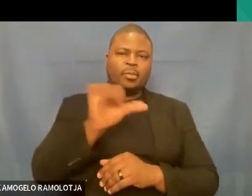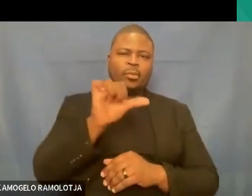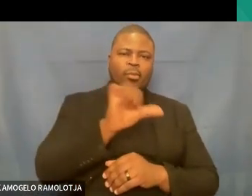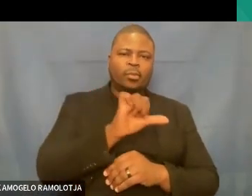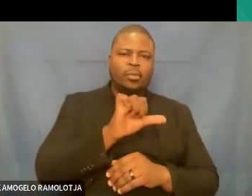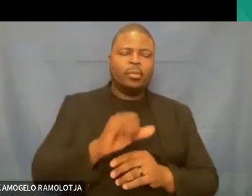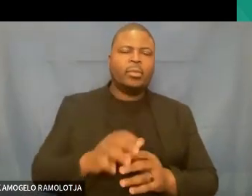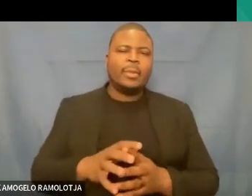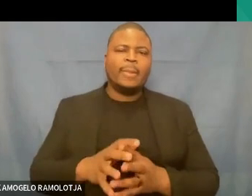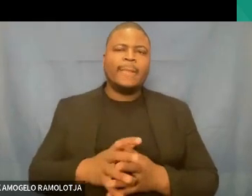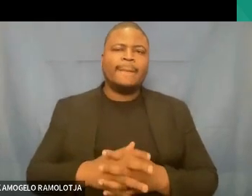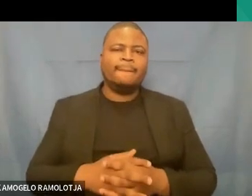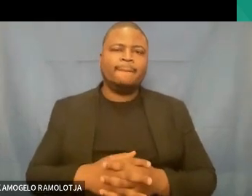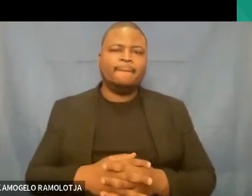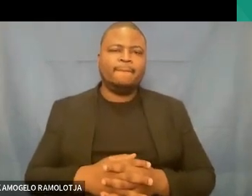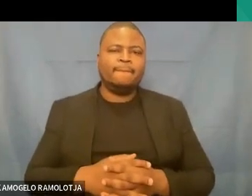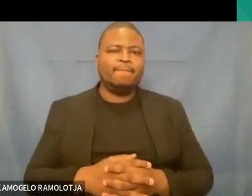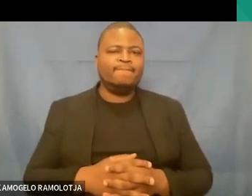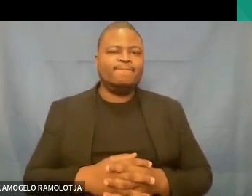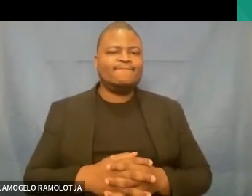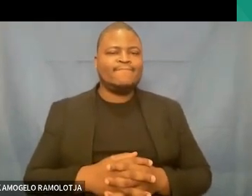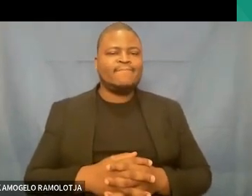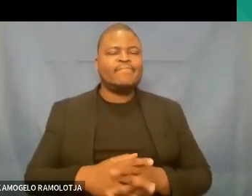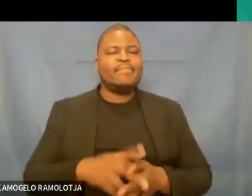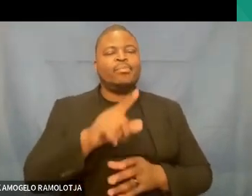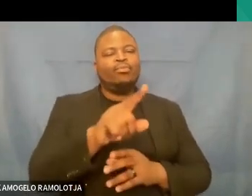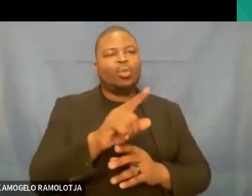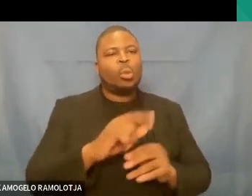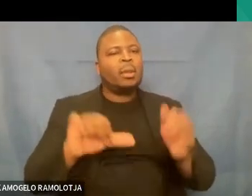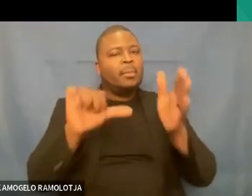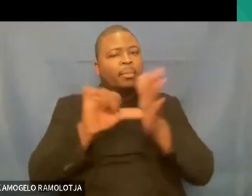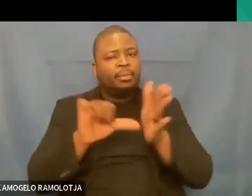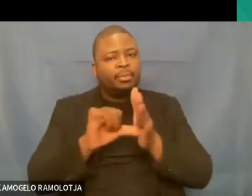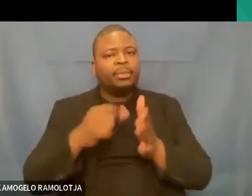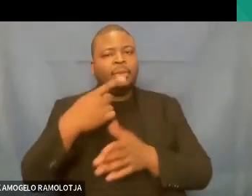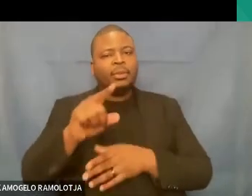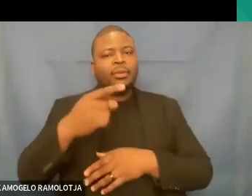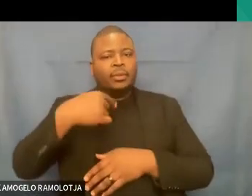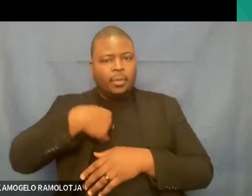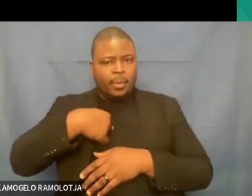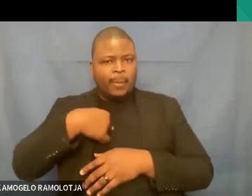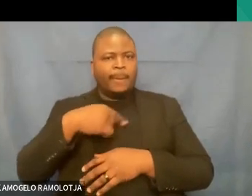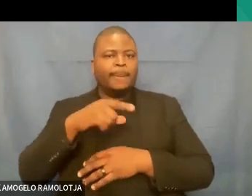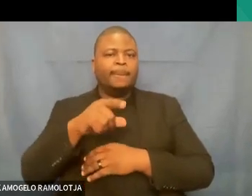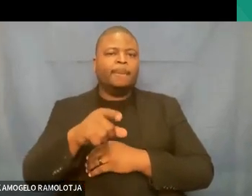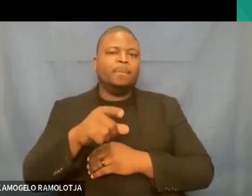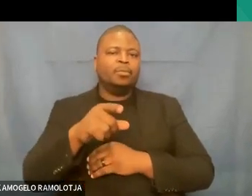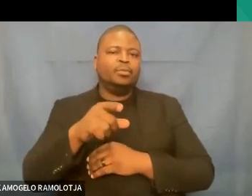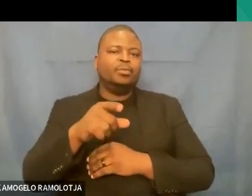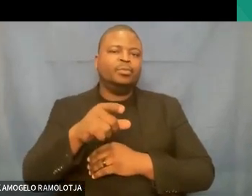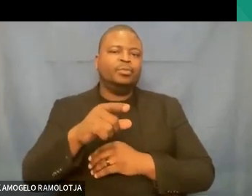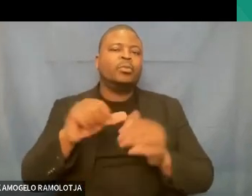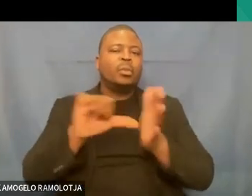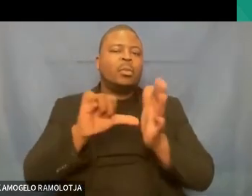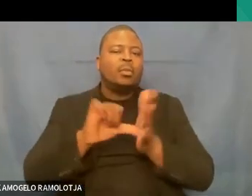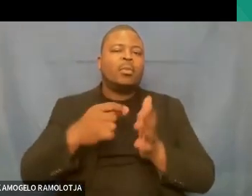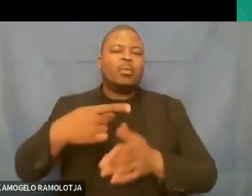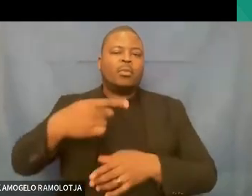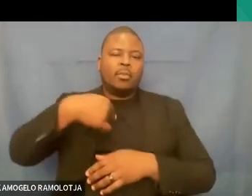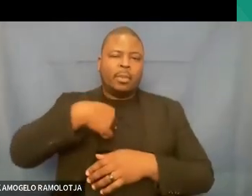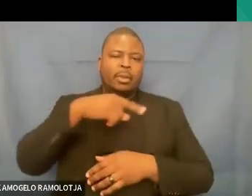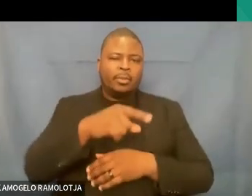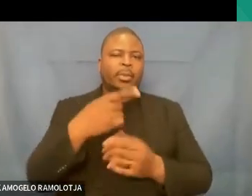Yes. So what is critical from my presentation, second slide, please, apologies, is to examine the